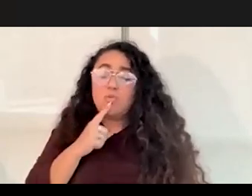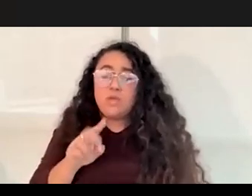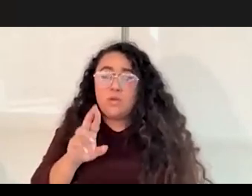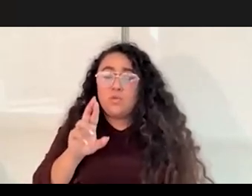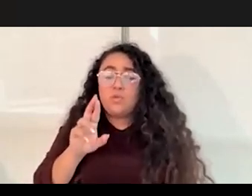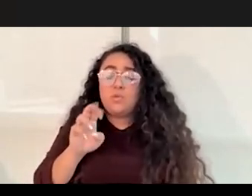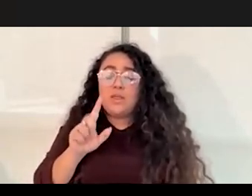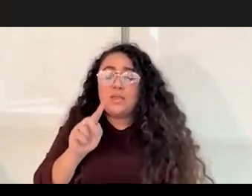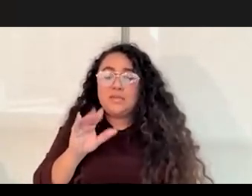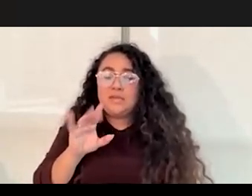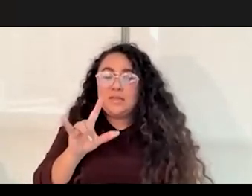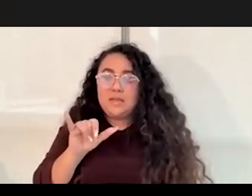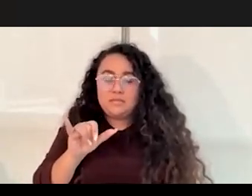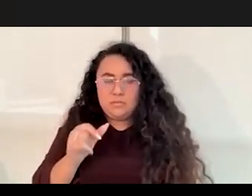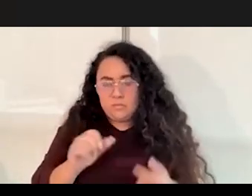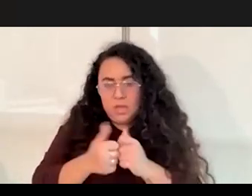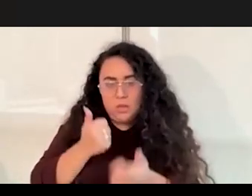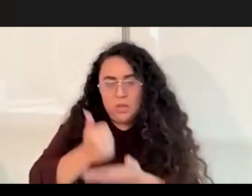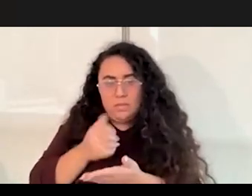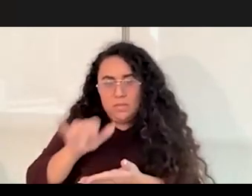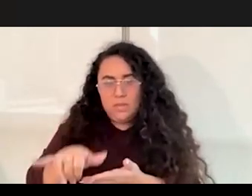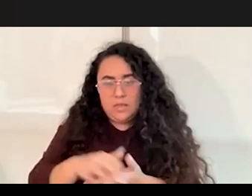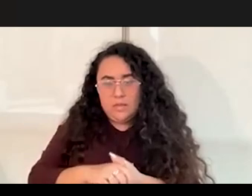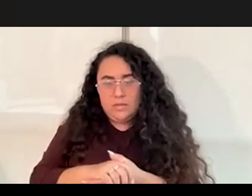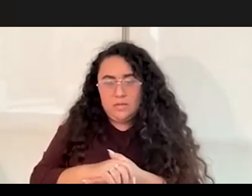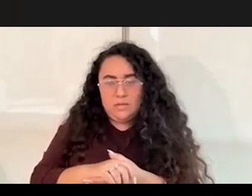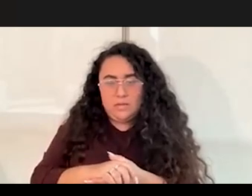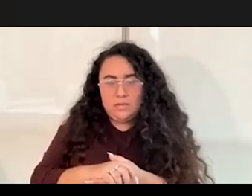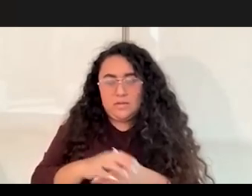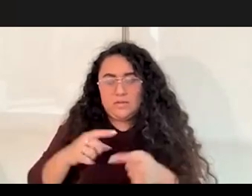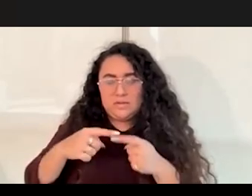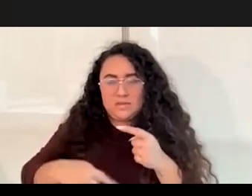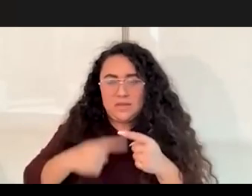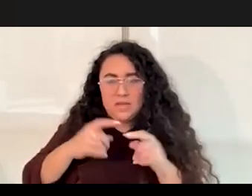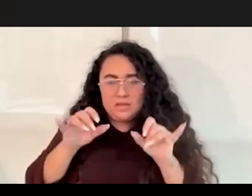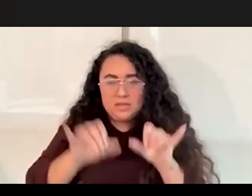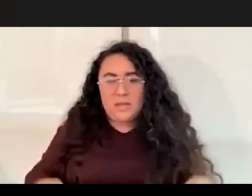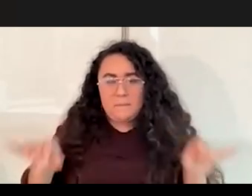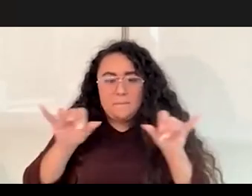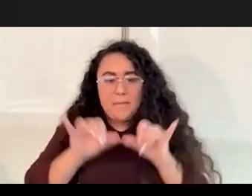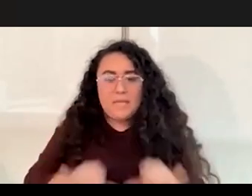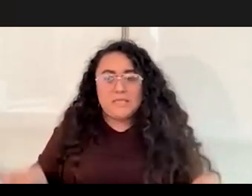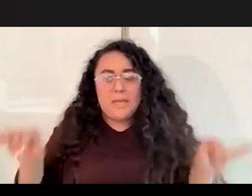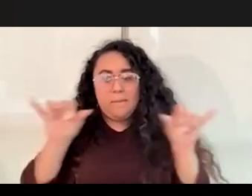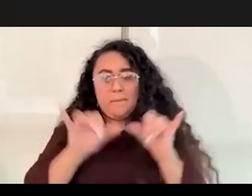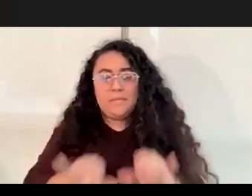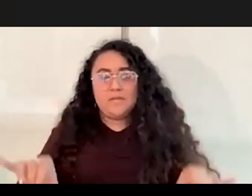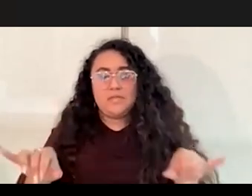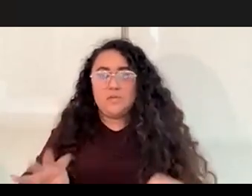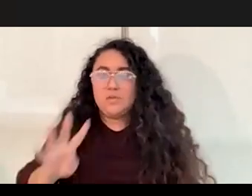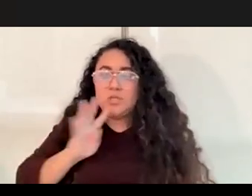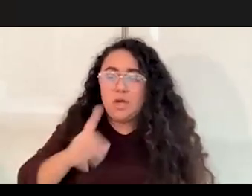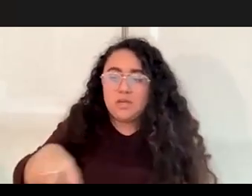I don't know what you can do for that. Okay. Because the cycle just keeps perpetuating. You talk, they don't